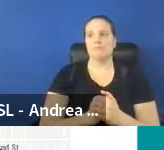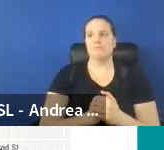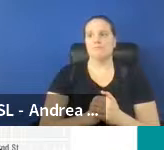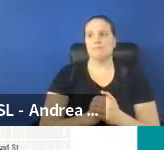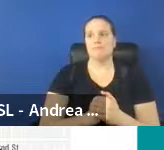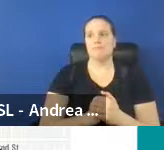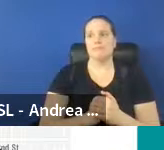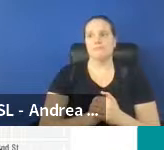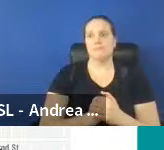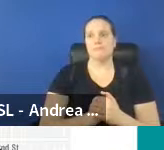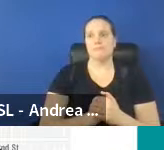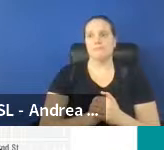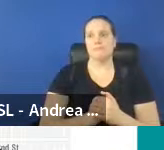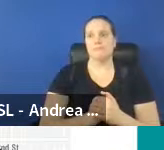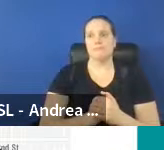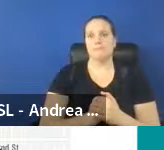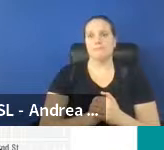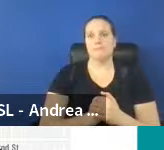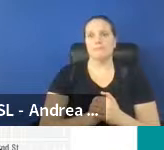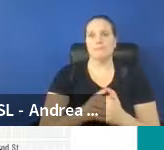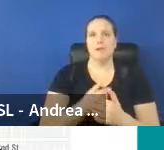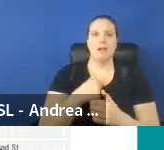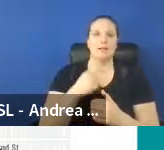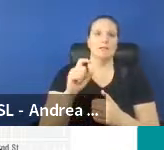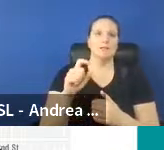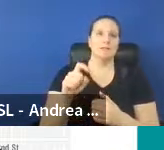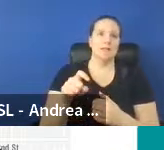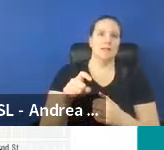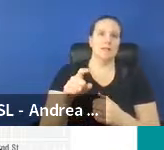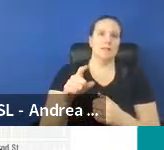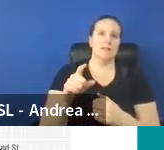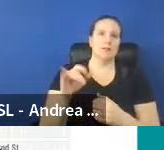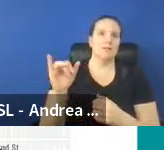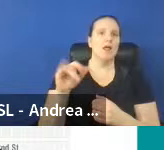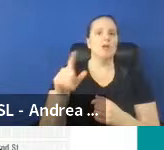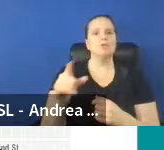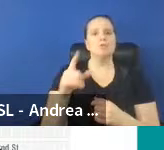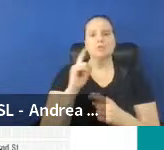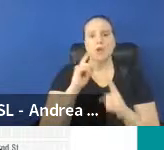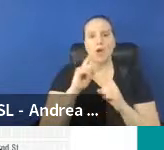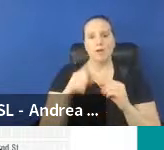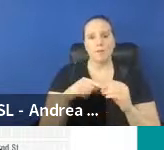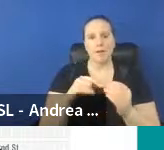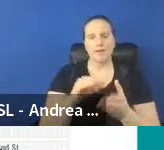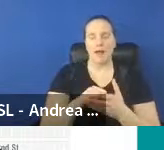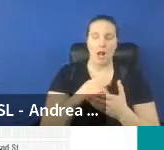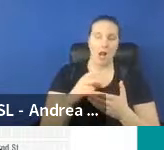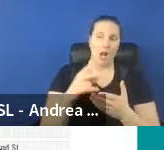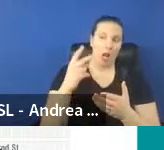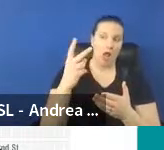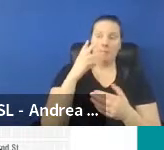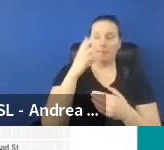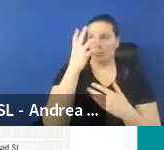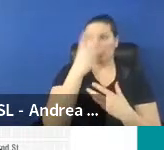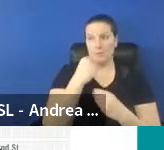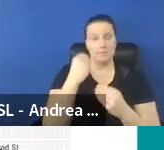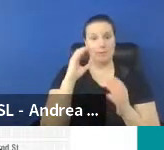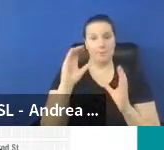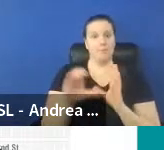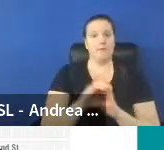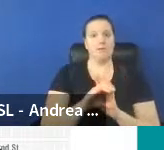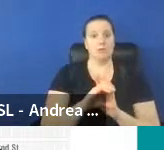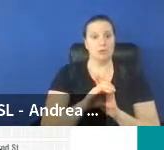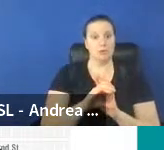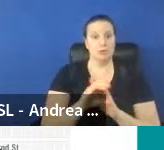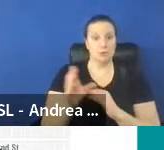I am needing you as you talk about these things, because I look at this pretty picture